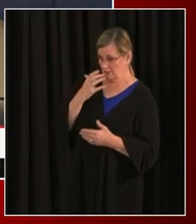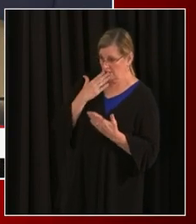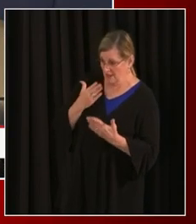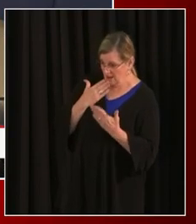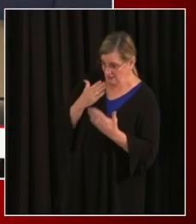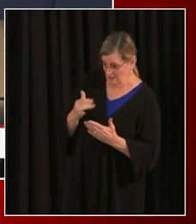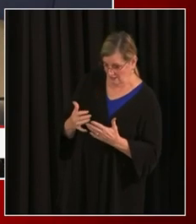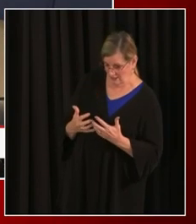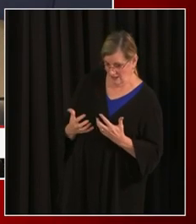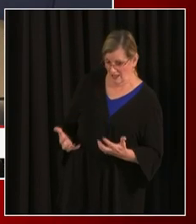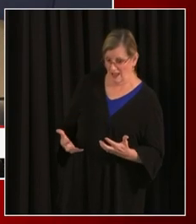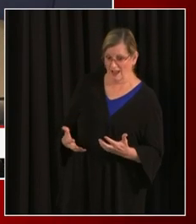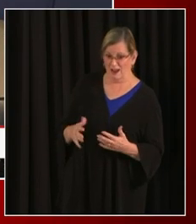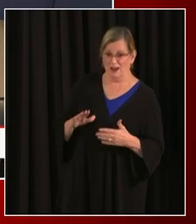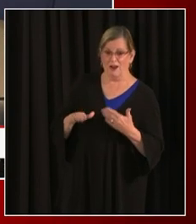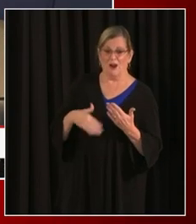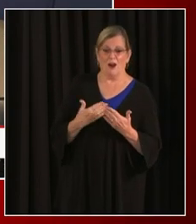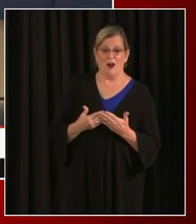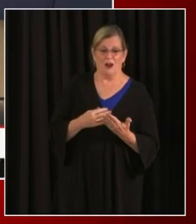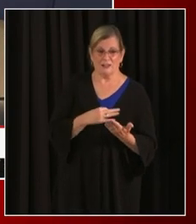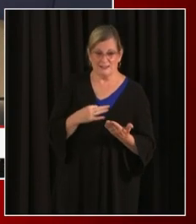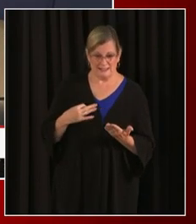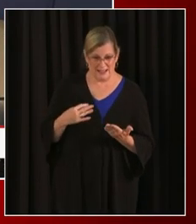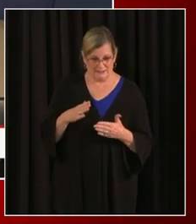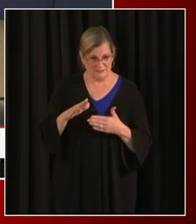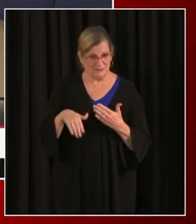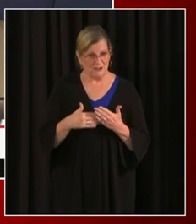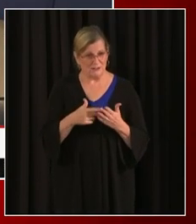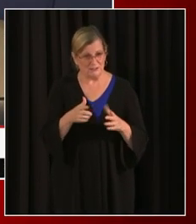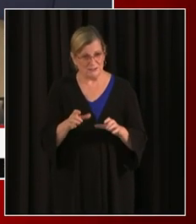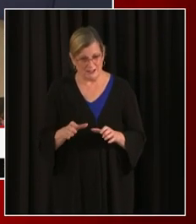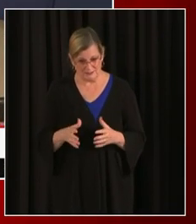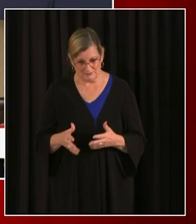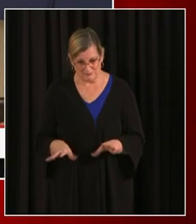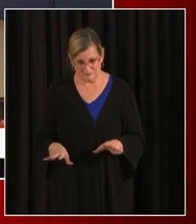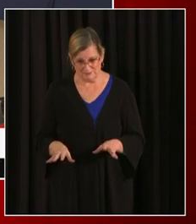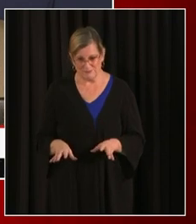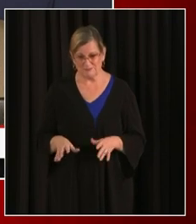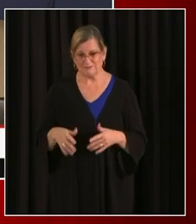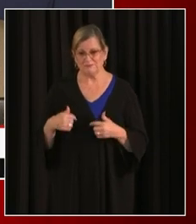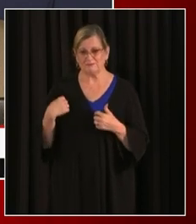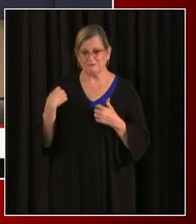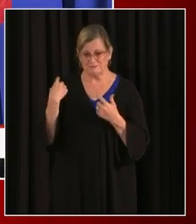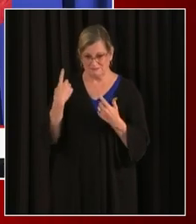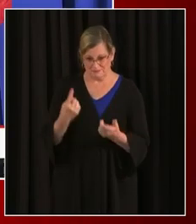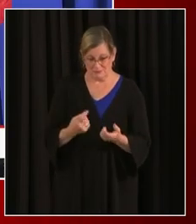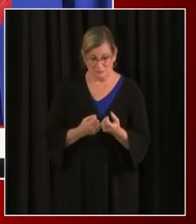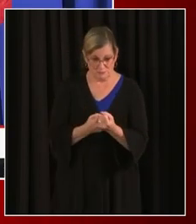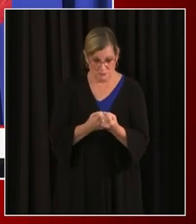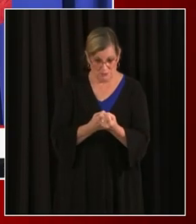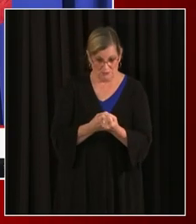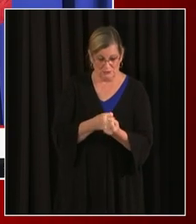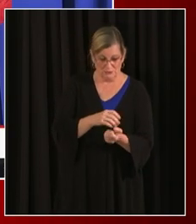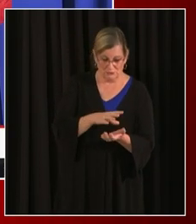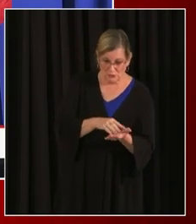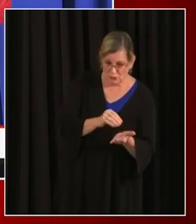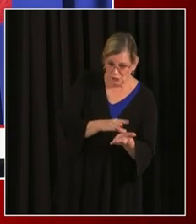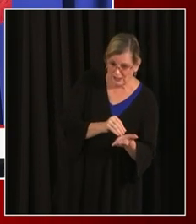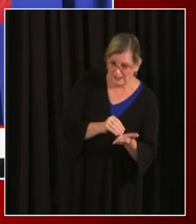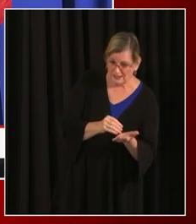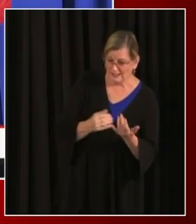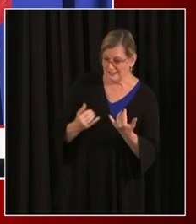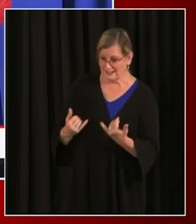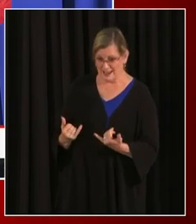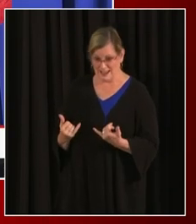the entire staff at DPR for all that they have been doing to support learning and now